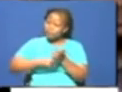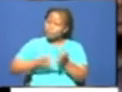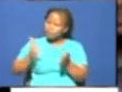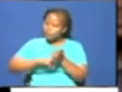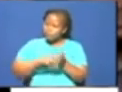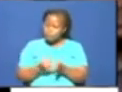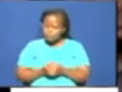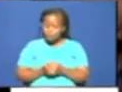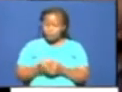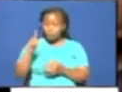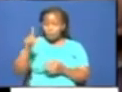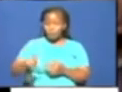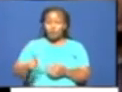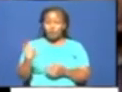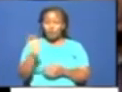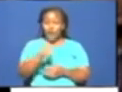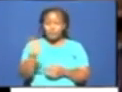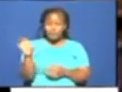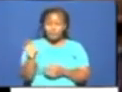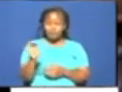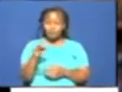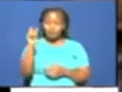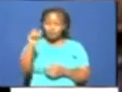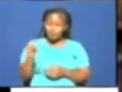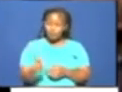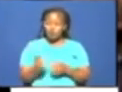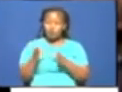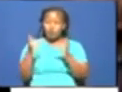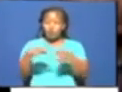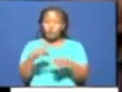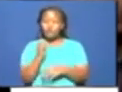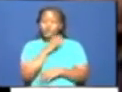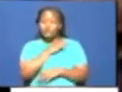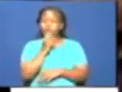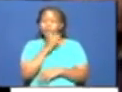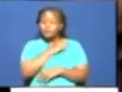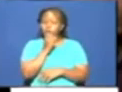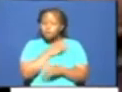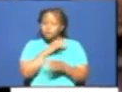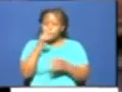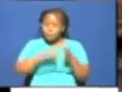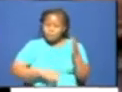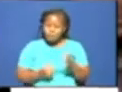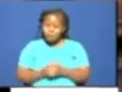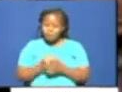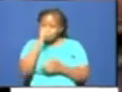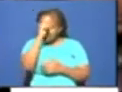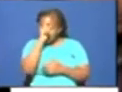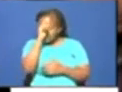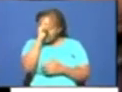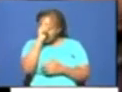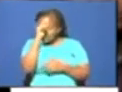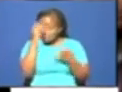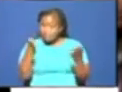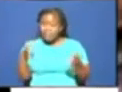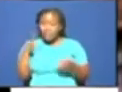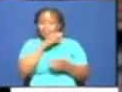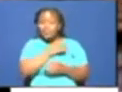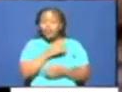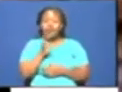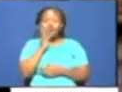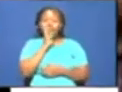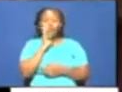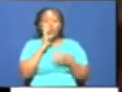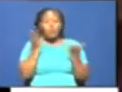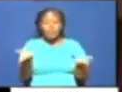Eastern, the local communities complained of a serious lack of water, recurring